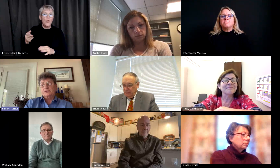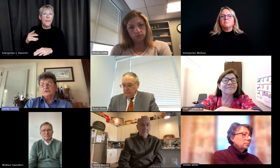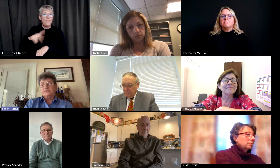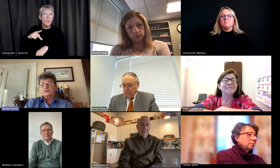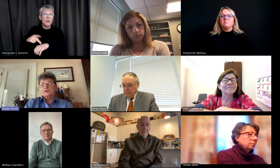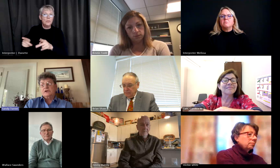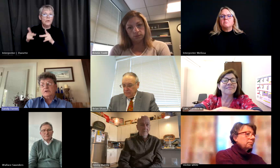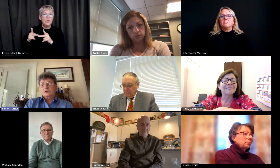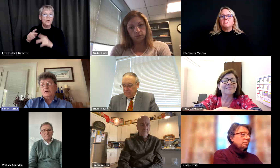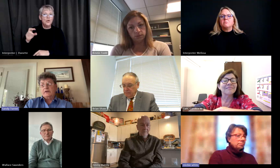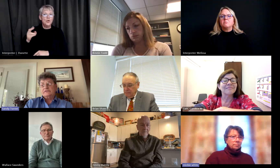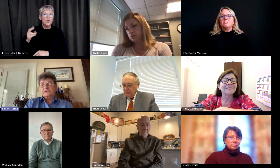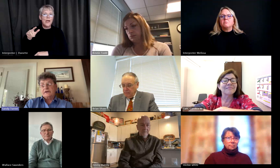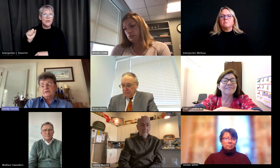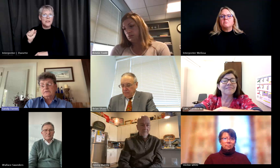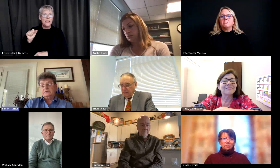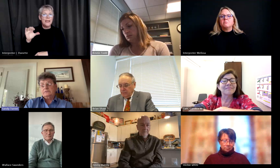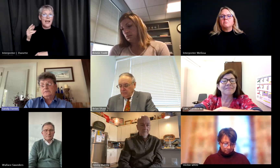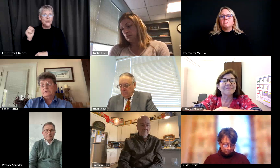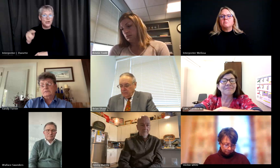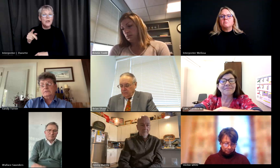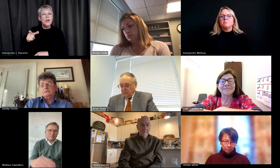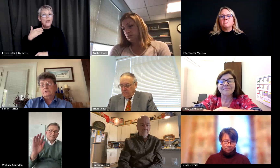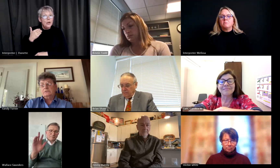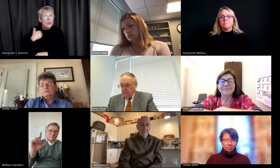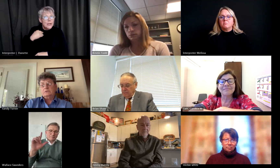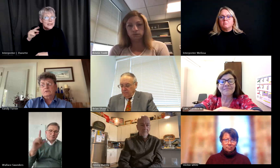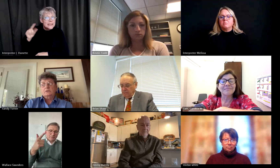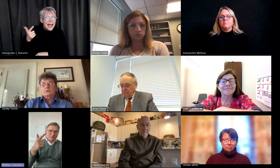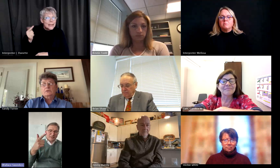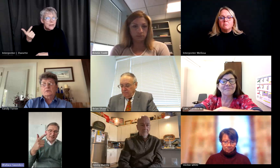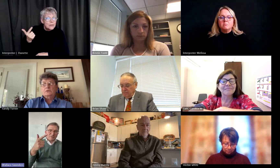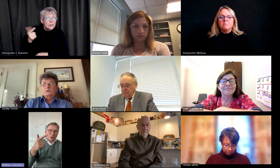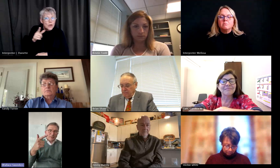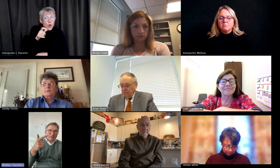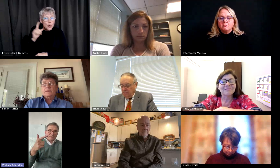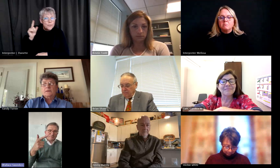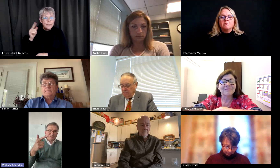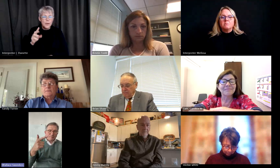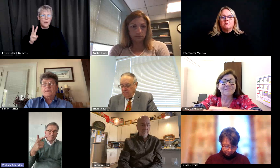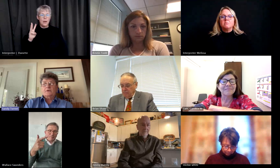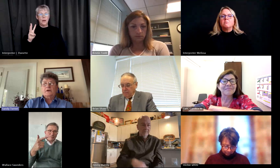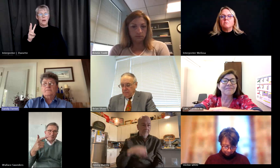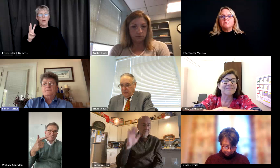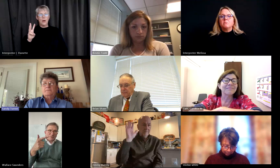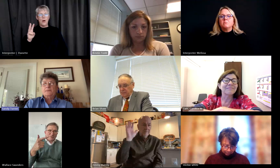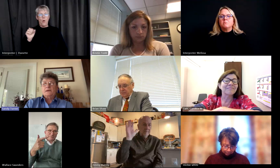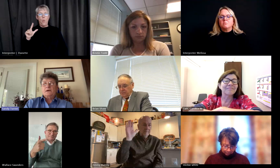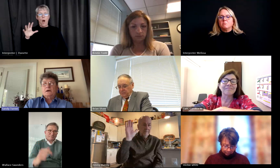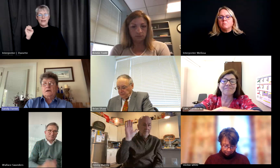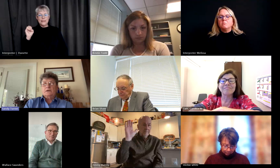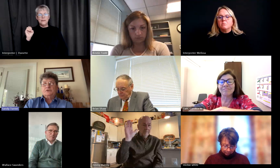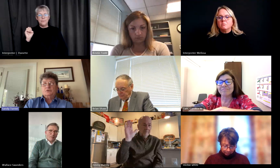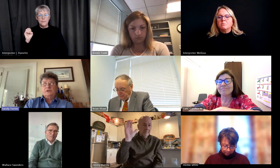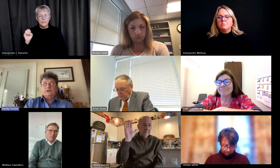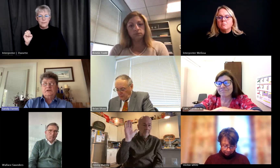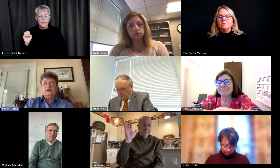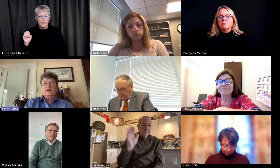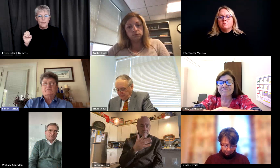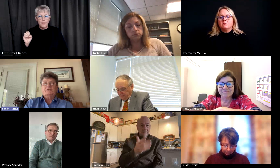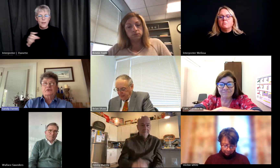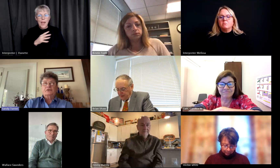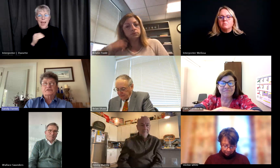Chelsea Cashins. Do I have a second? I'll second. Wallace. Okay, do